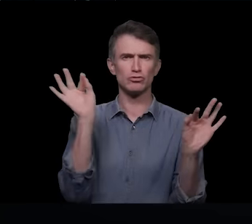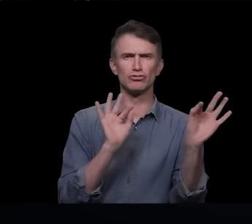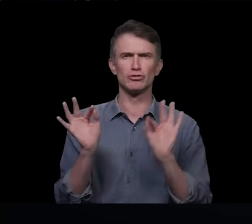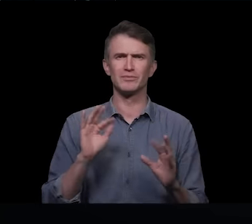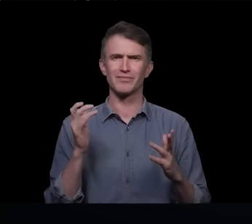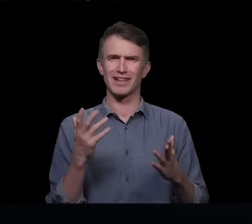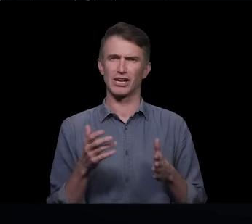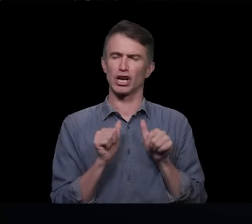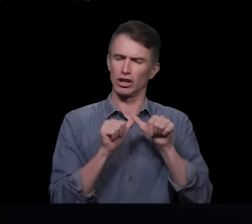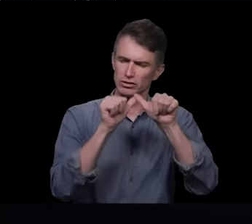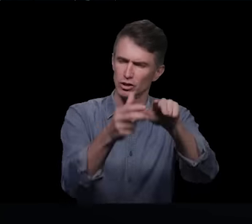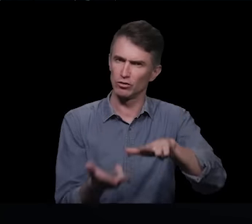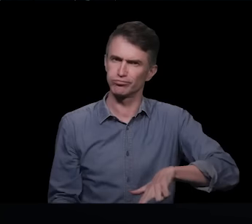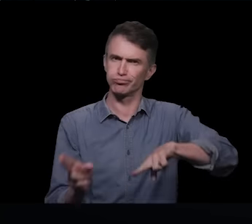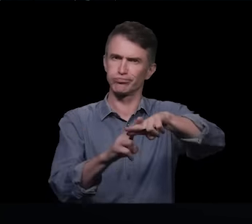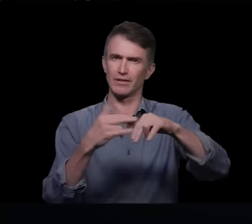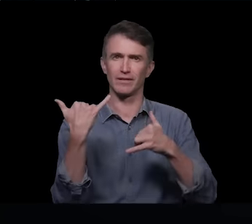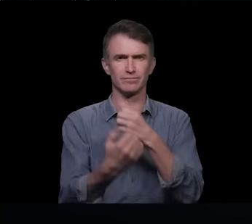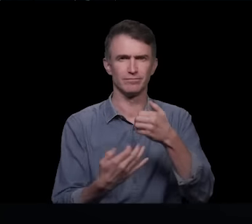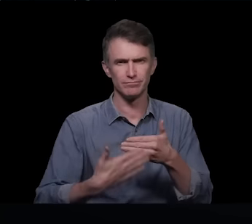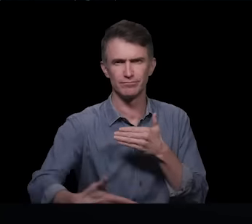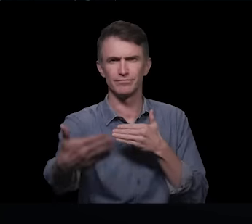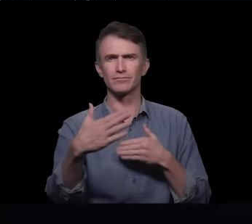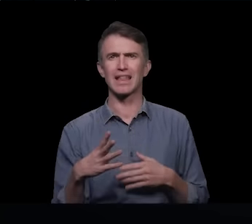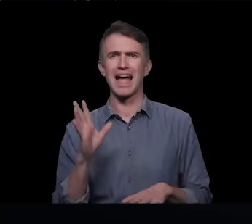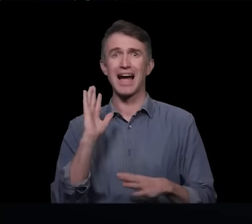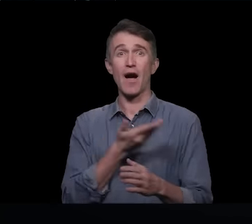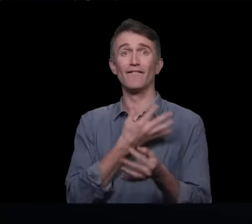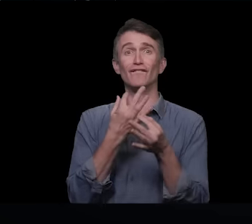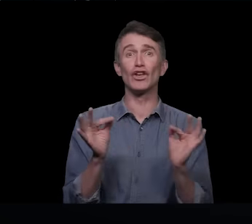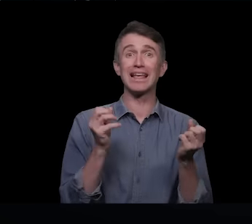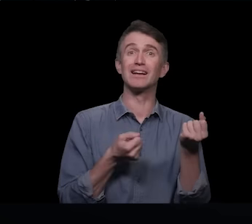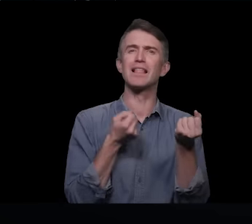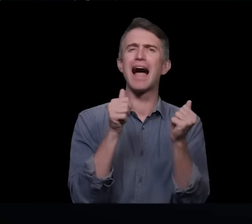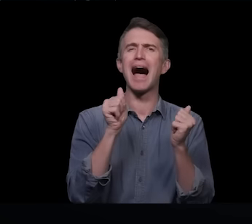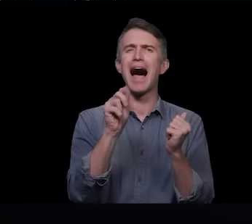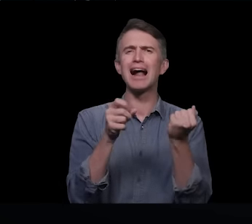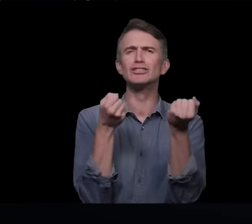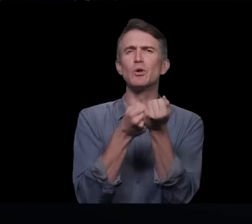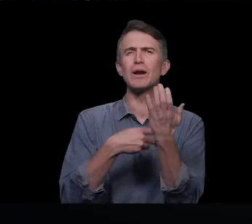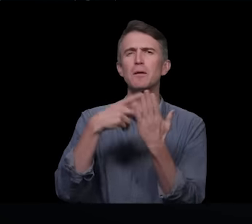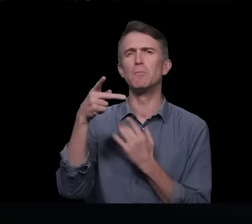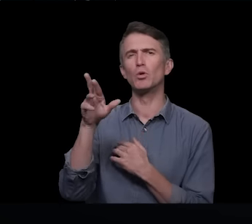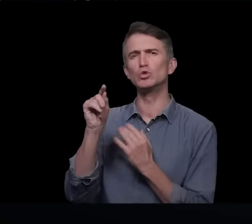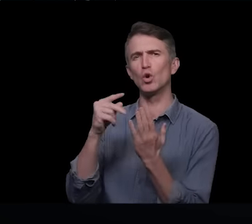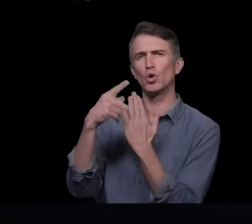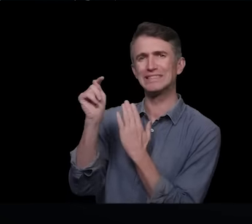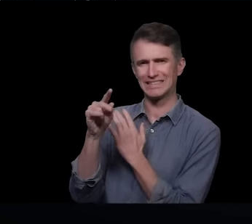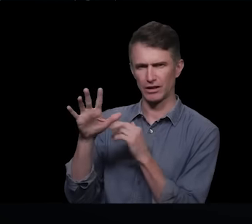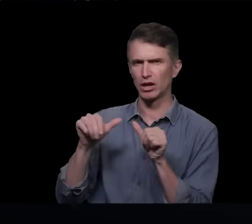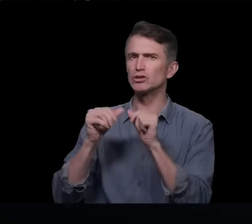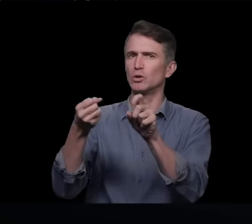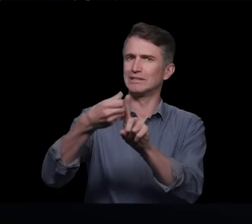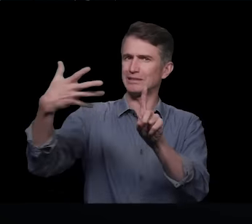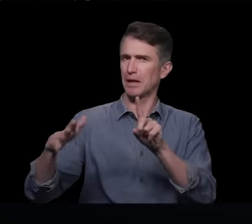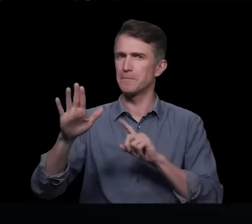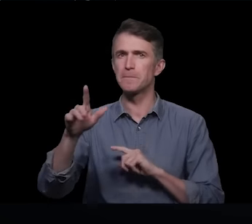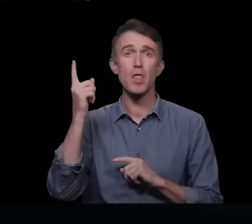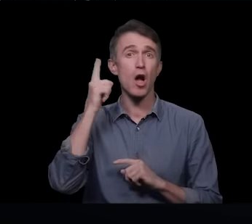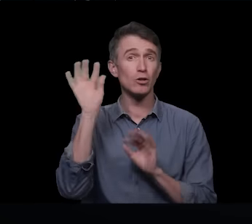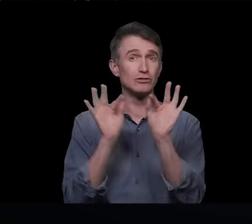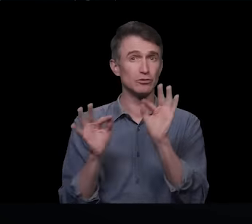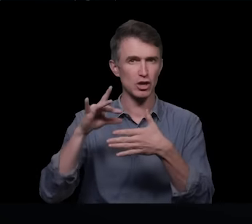audio description also continued this past year. And our free ad-supported Pluto TV continues to expand the